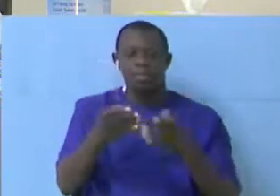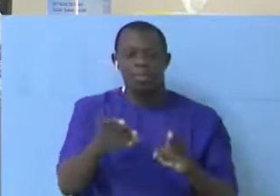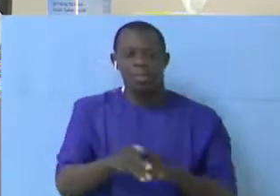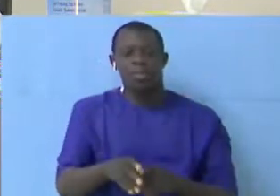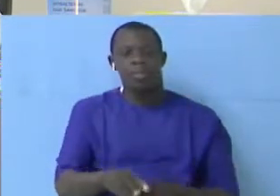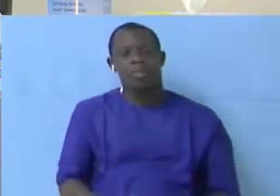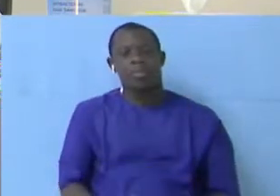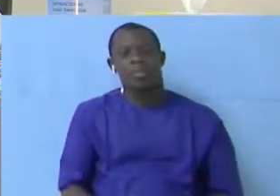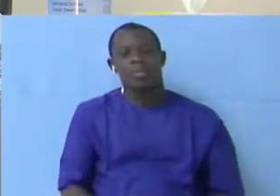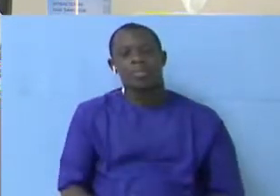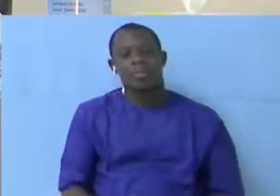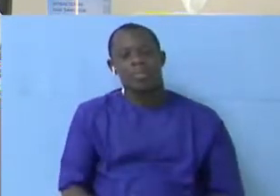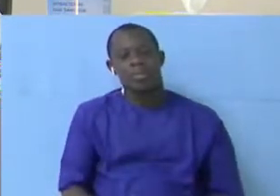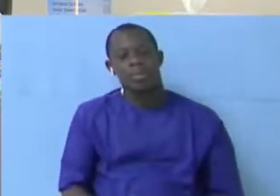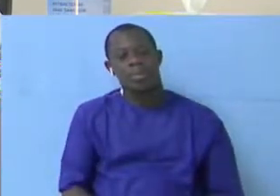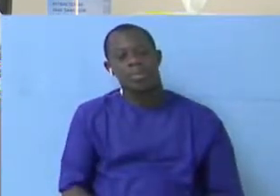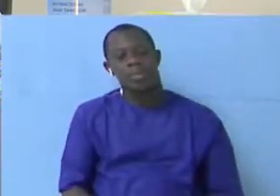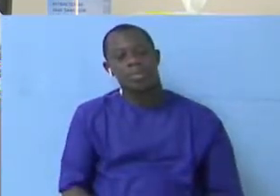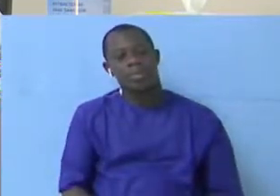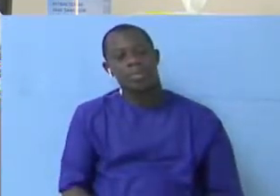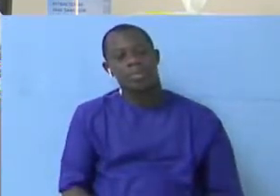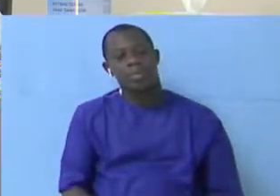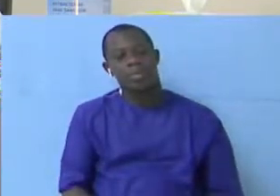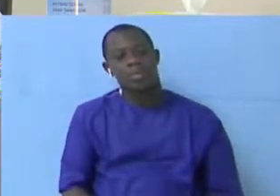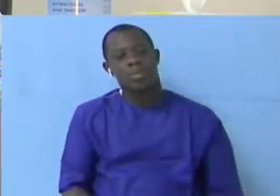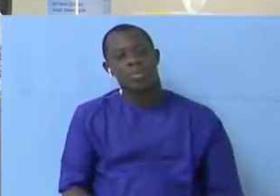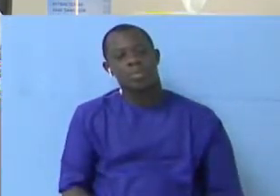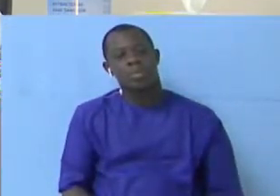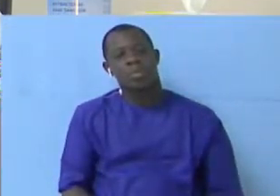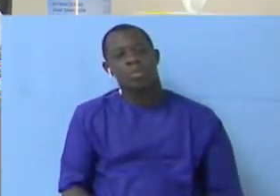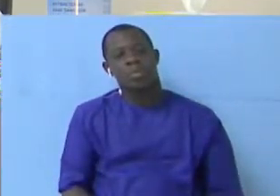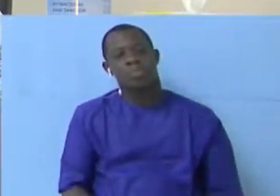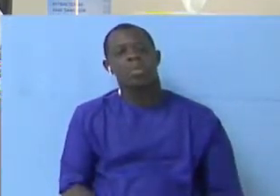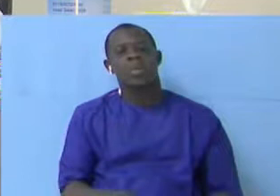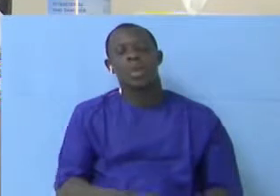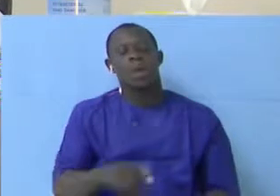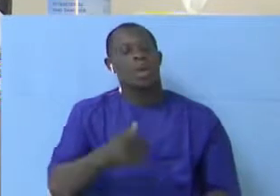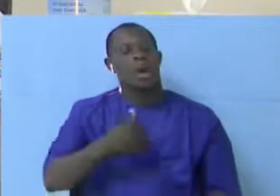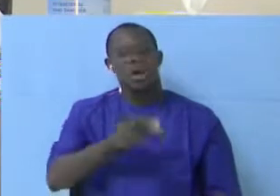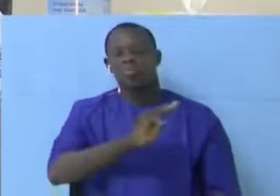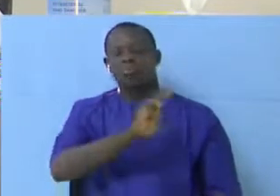didn't even go, I didn't even hide in one way or the other.